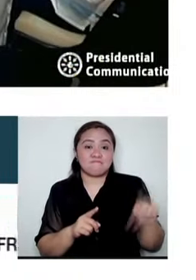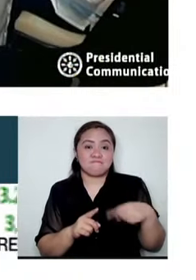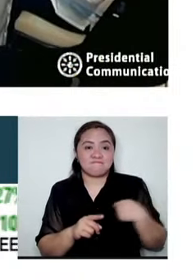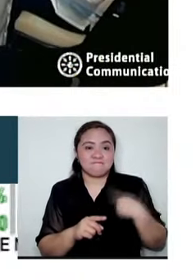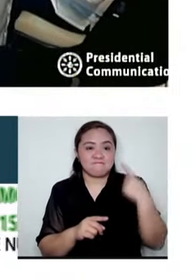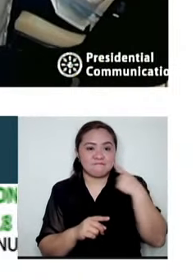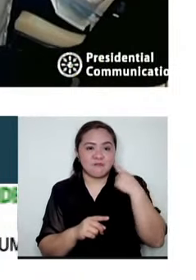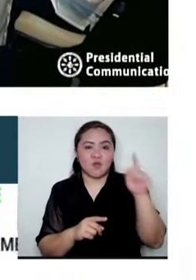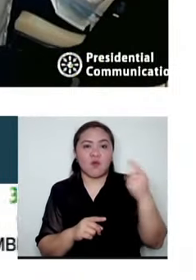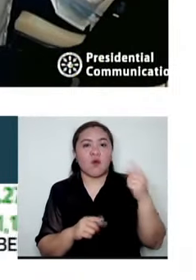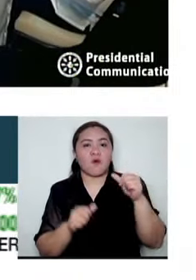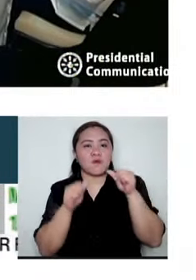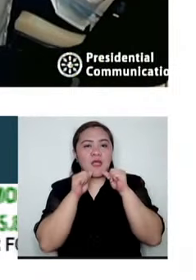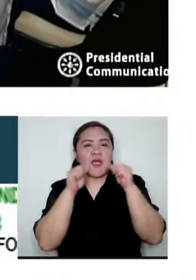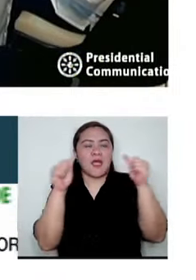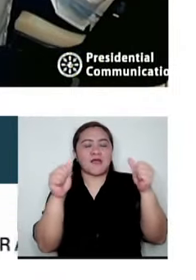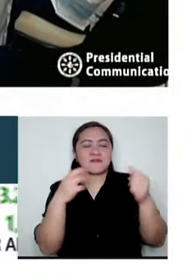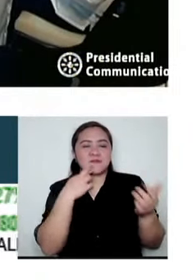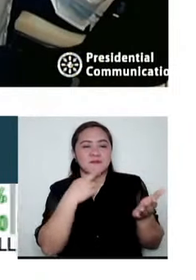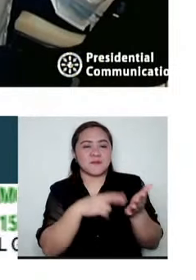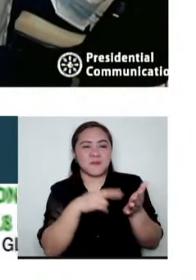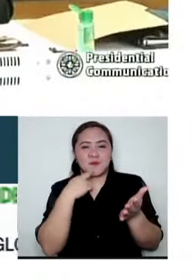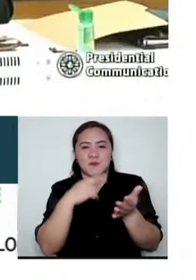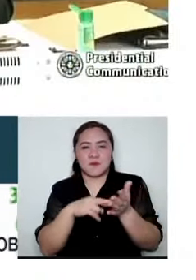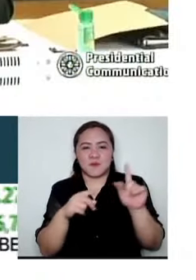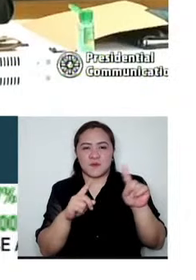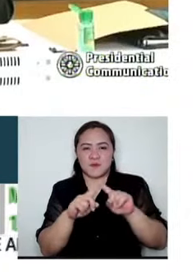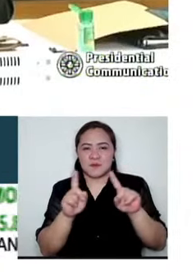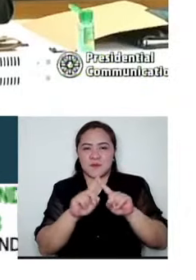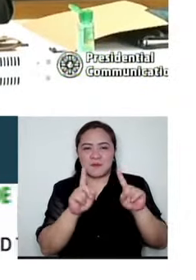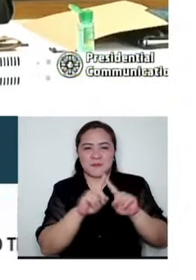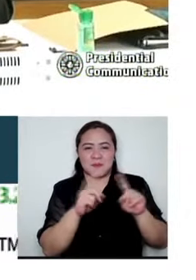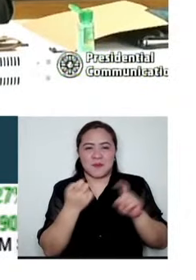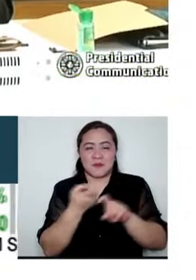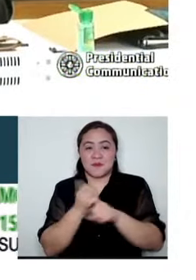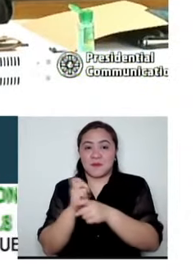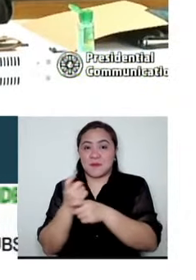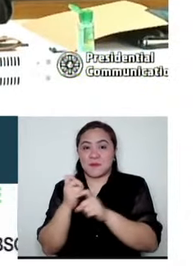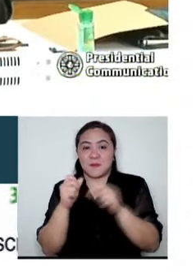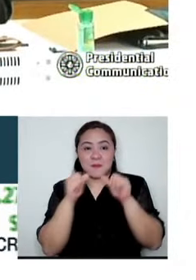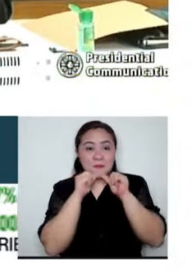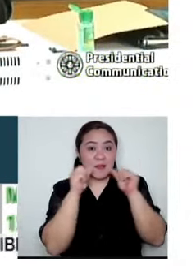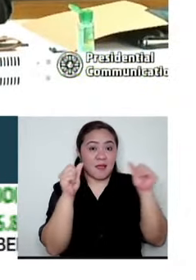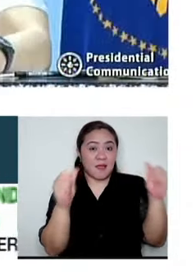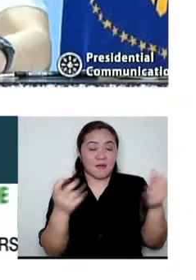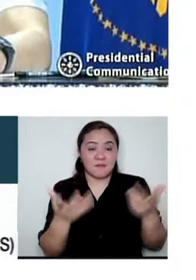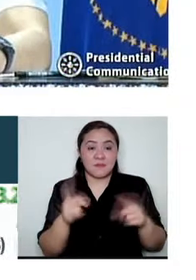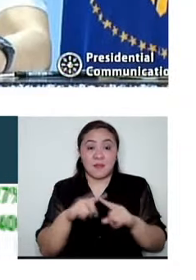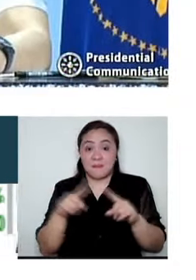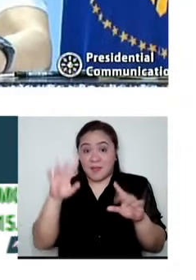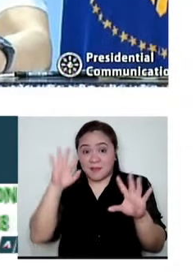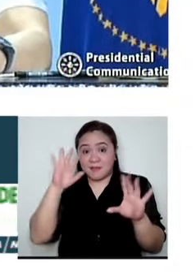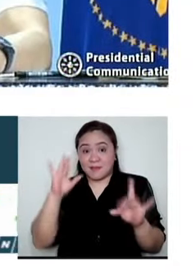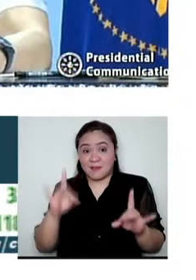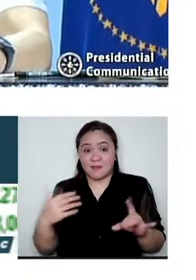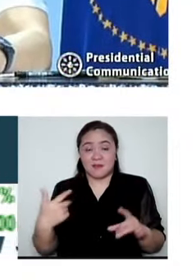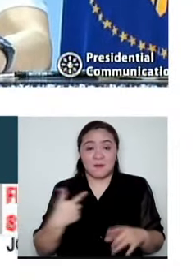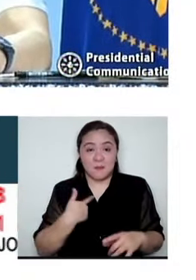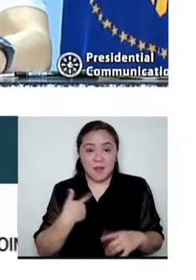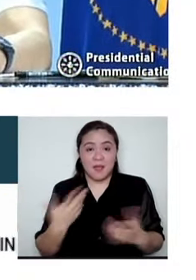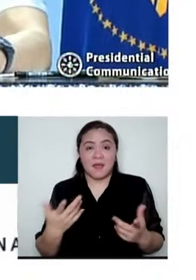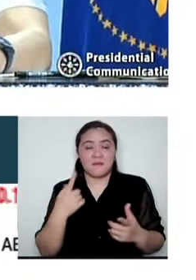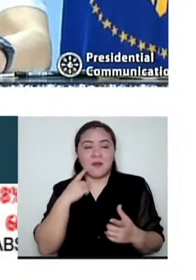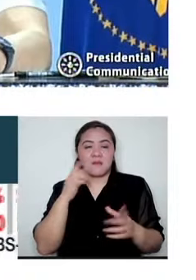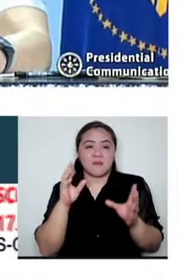anecdotal media reports coming out from various sources. I think it will have to be decided by a party